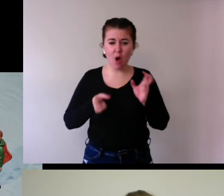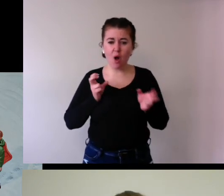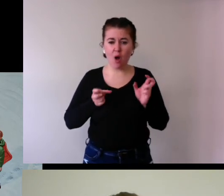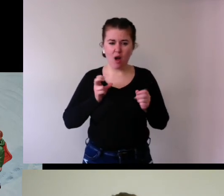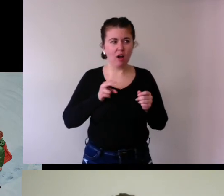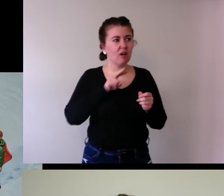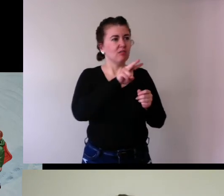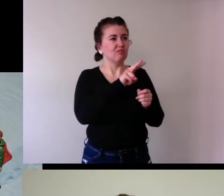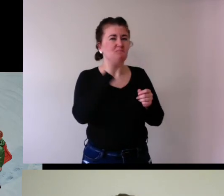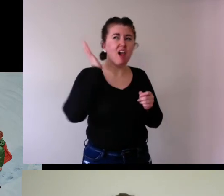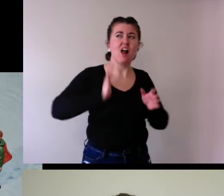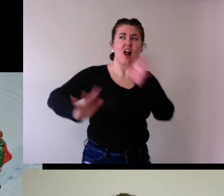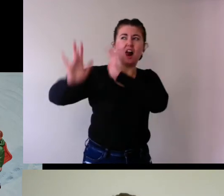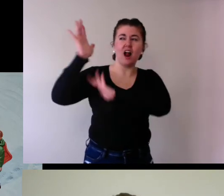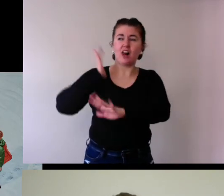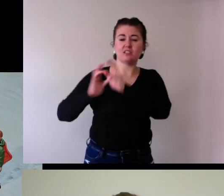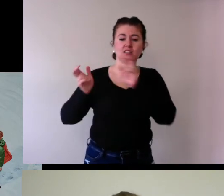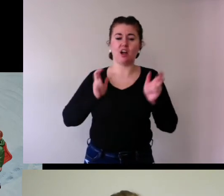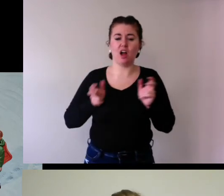Can snowmen?